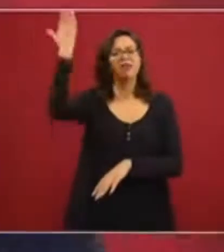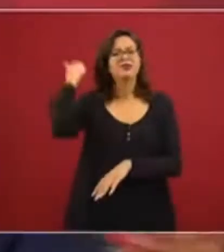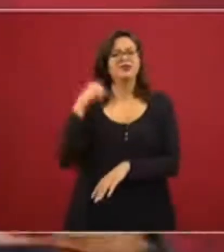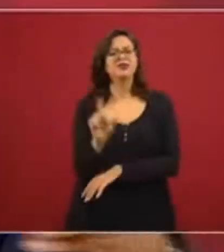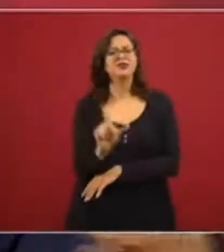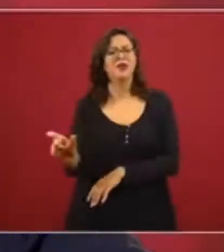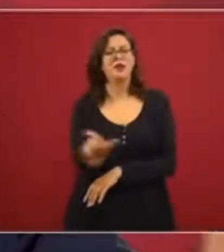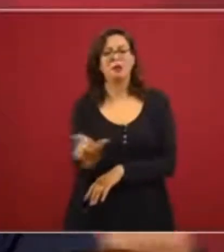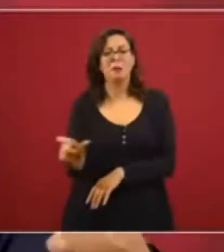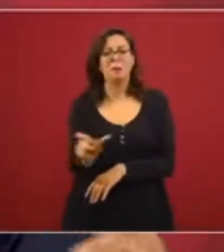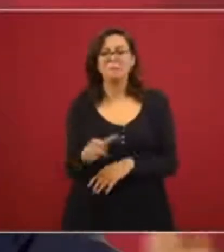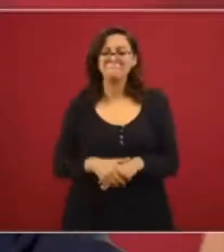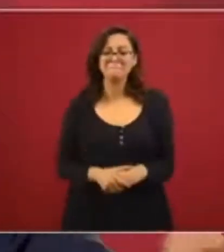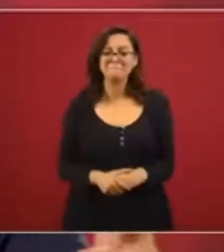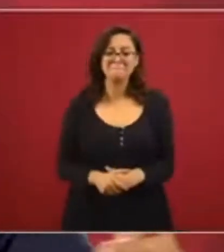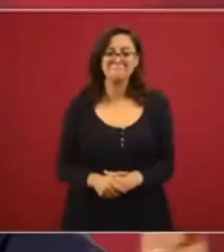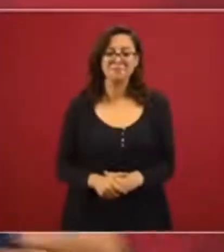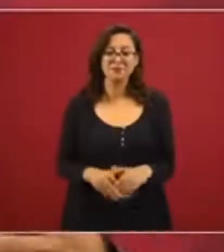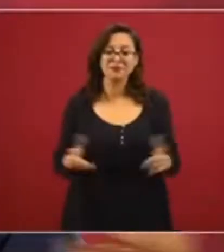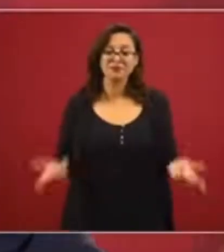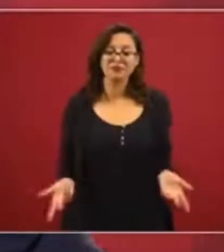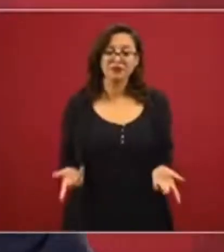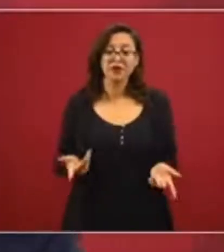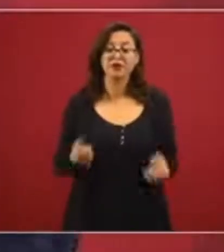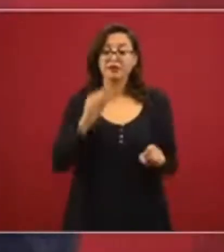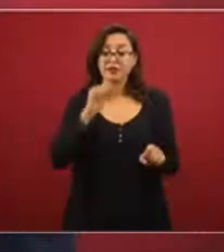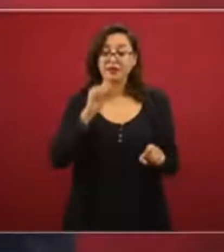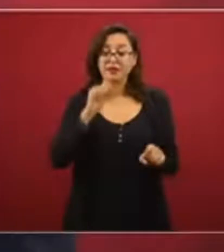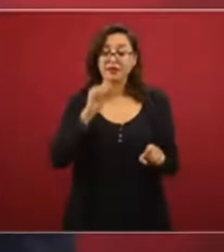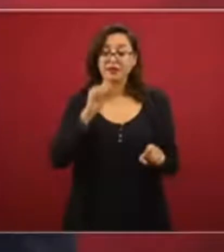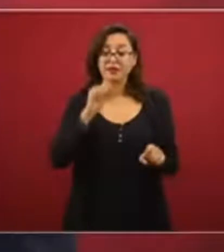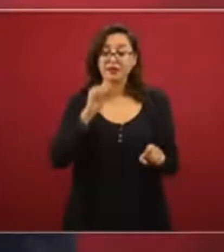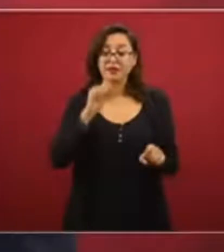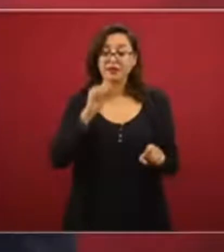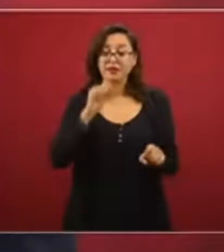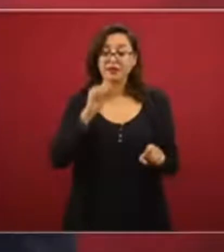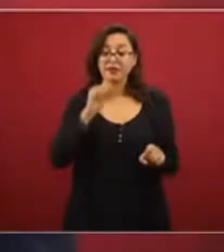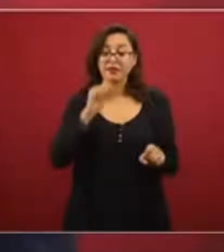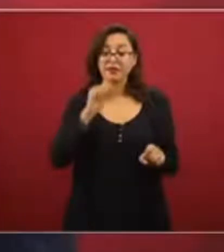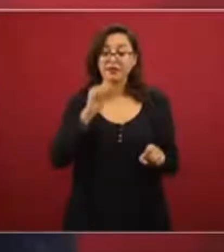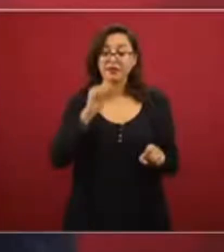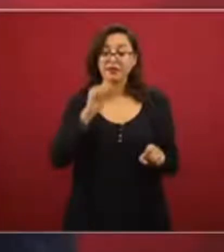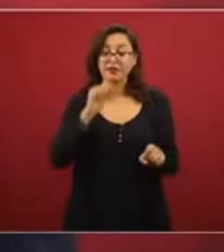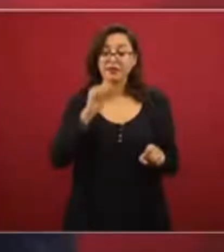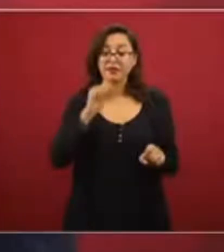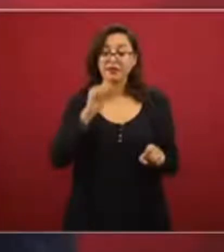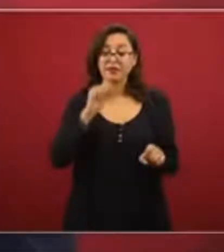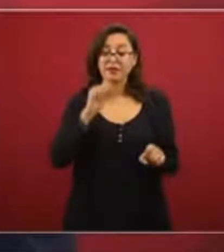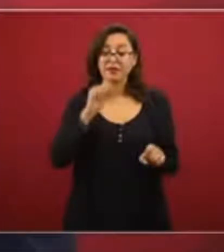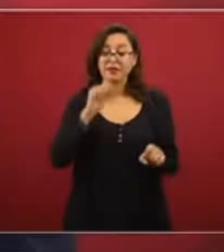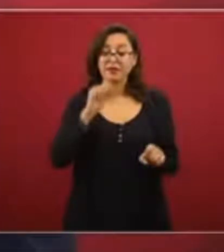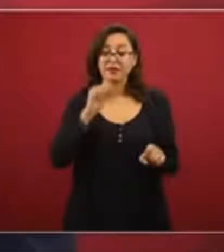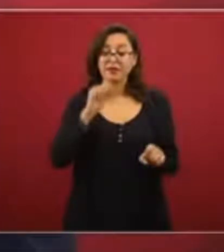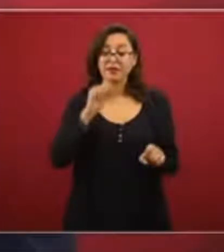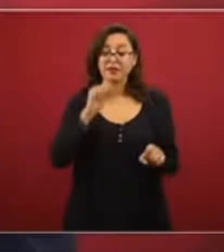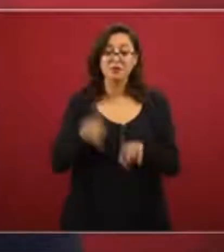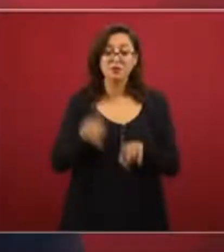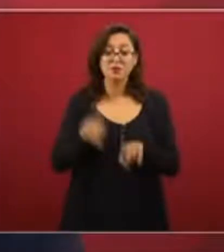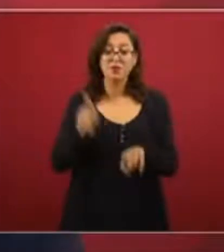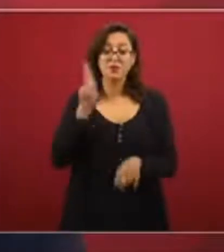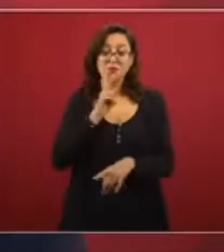Más las pruebas que tiene que presentar. and then the evidence that he must